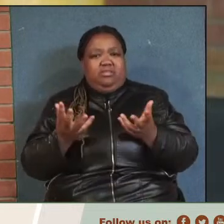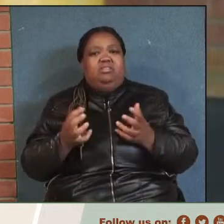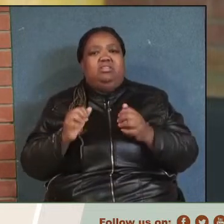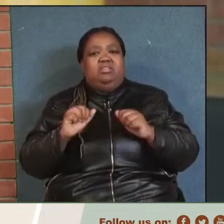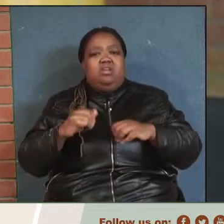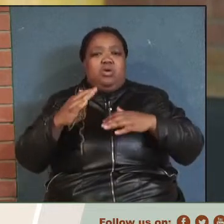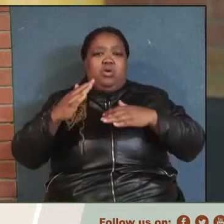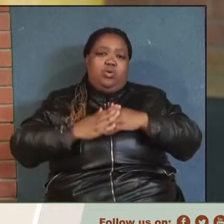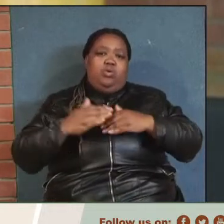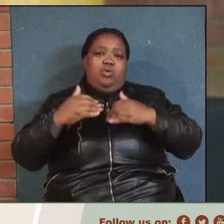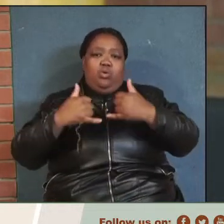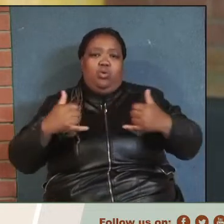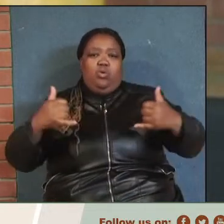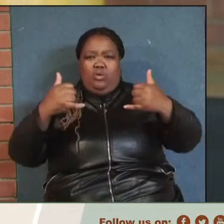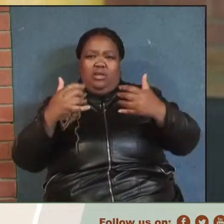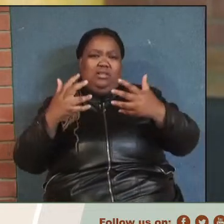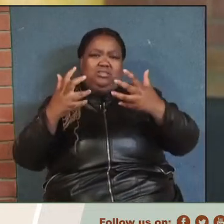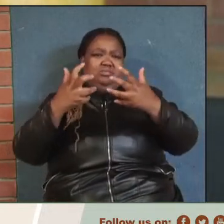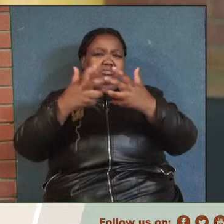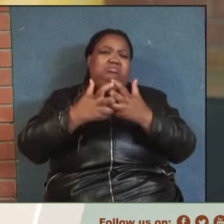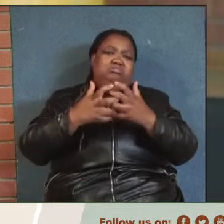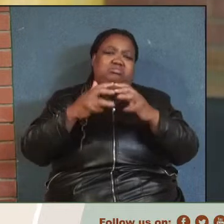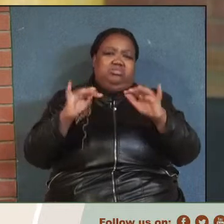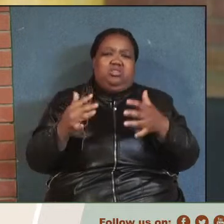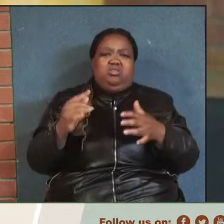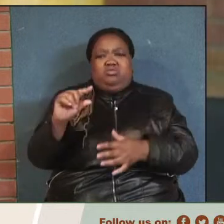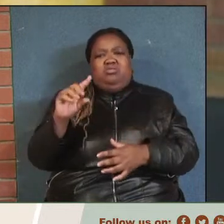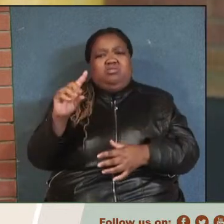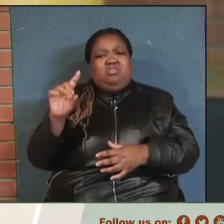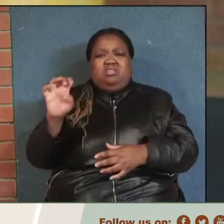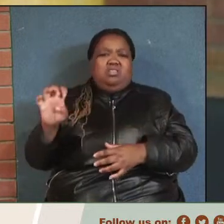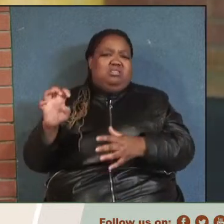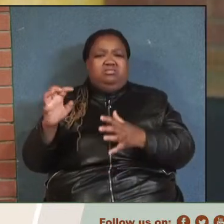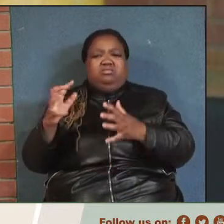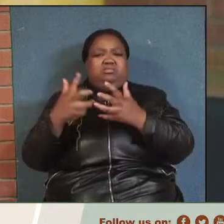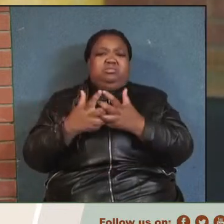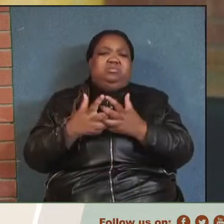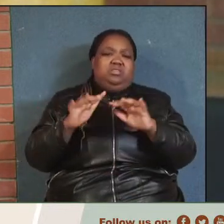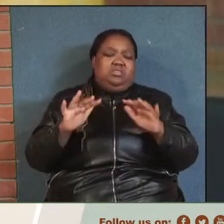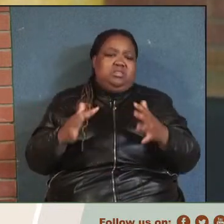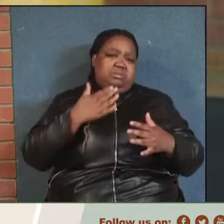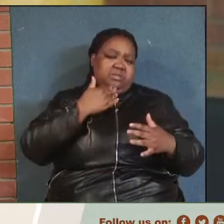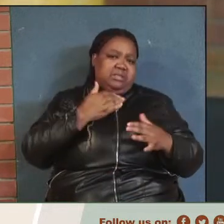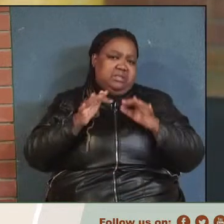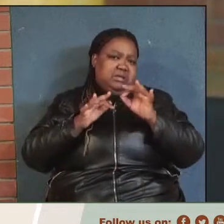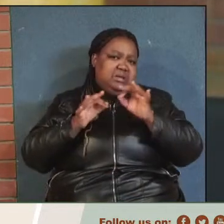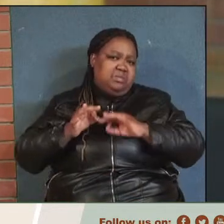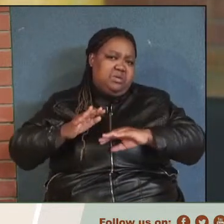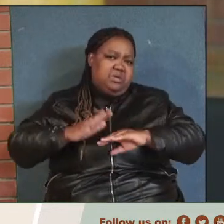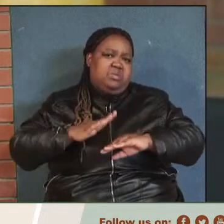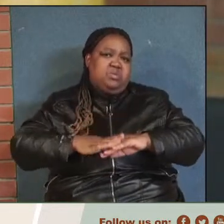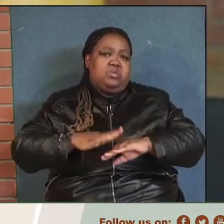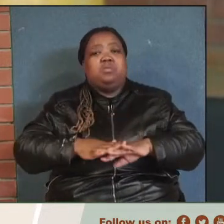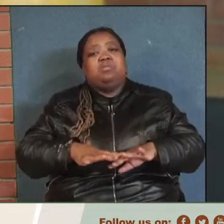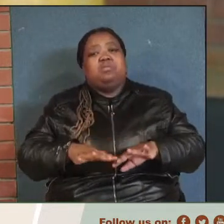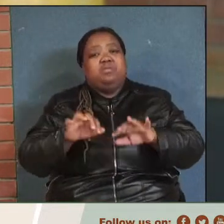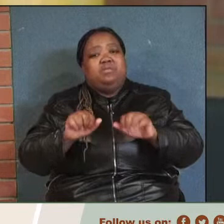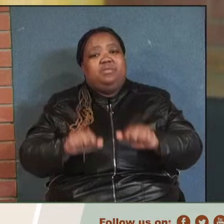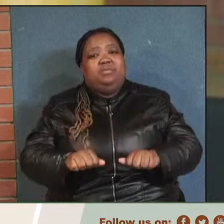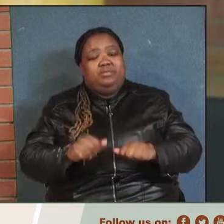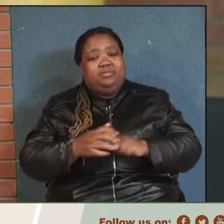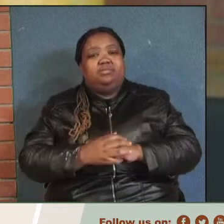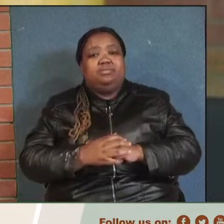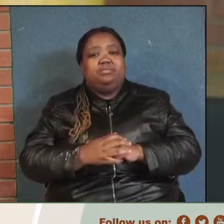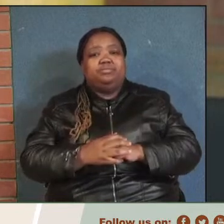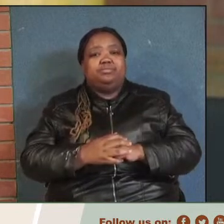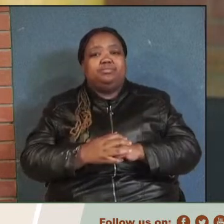online application involving the GDE? Can you furthermore explain and note that down, Chairperson, please? And further foremost,